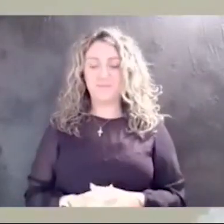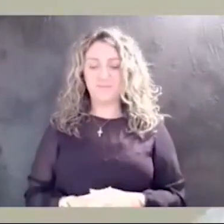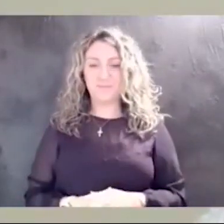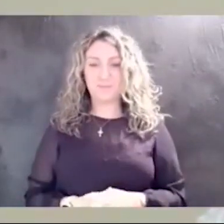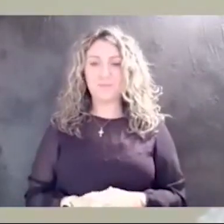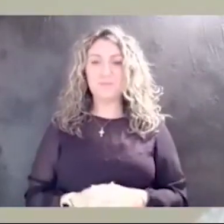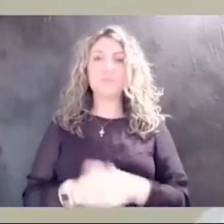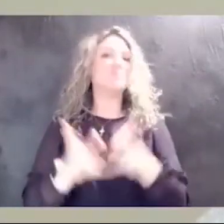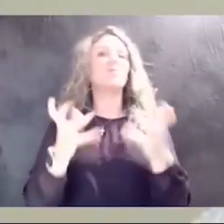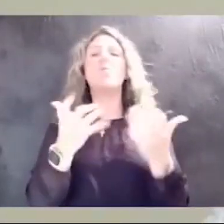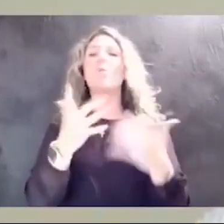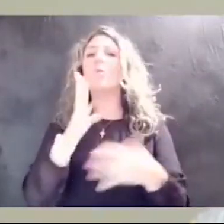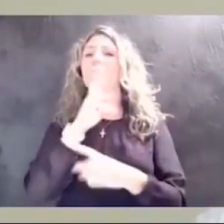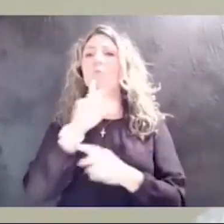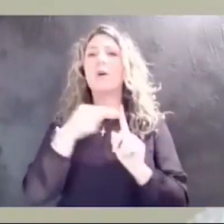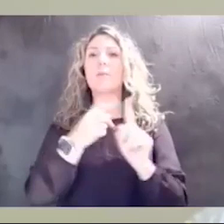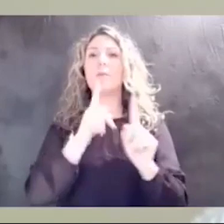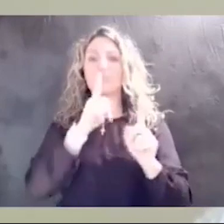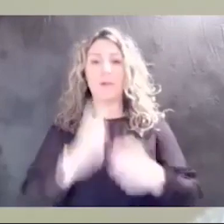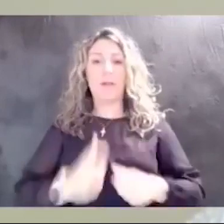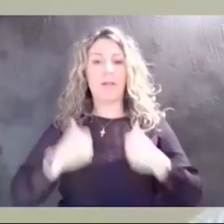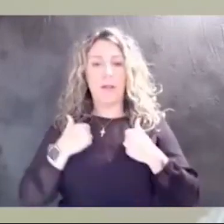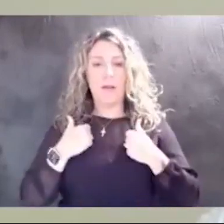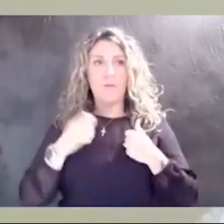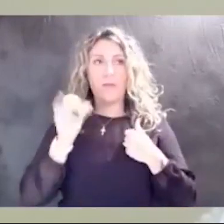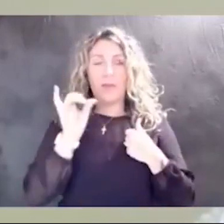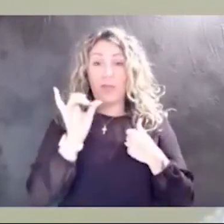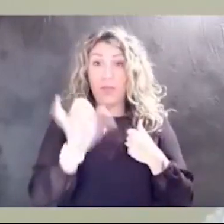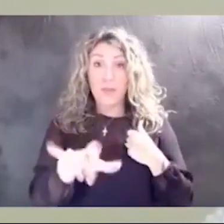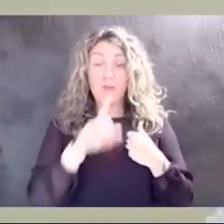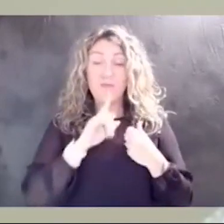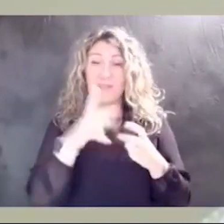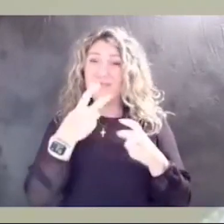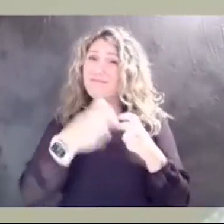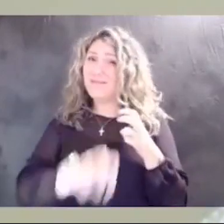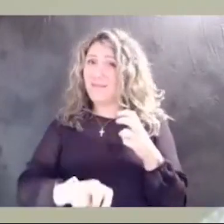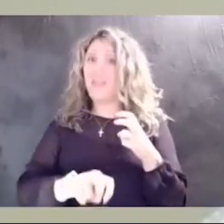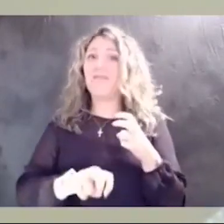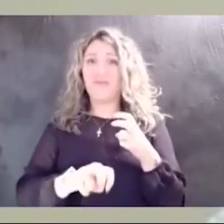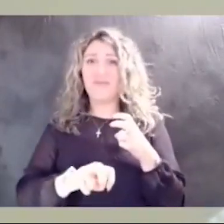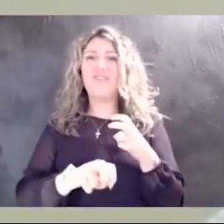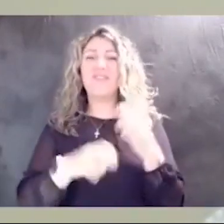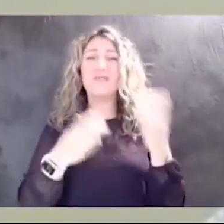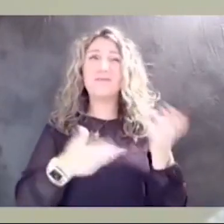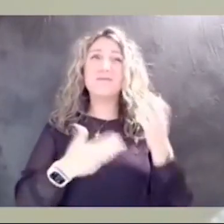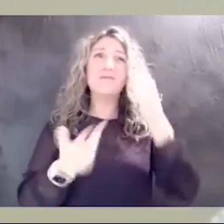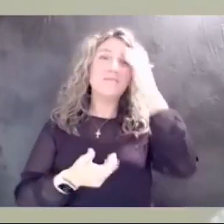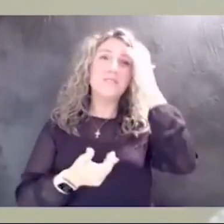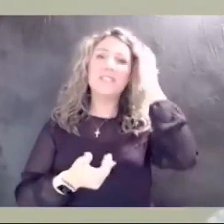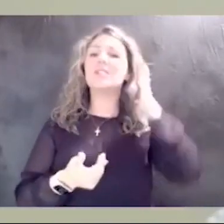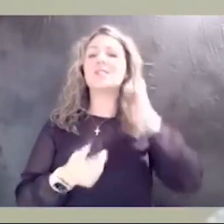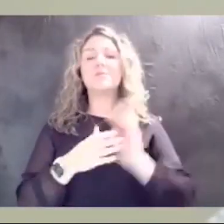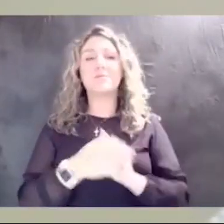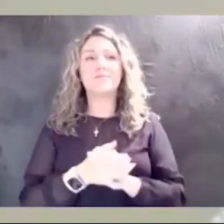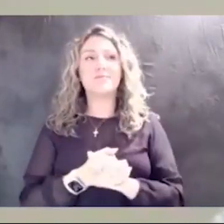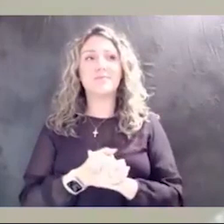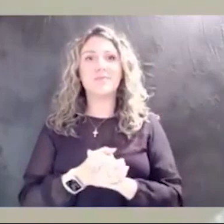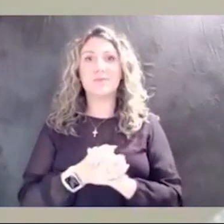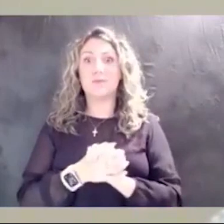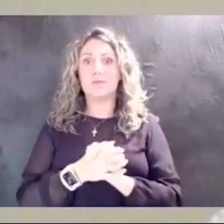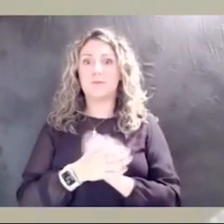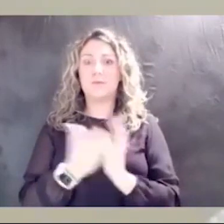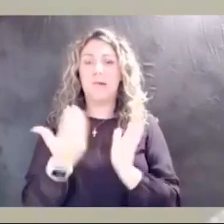about realistically. I think that would be a really difficult thing to do, to reinstate